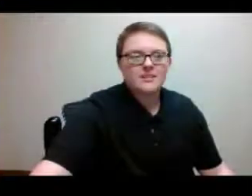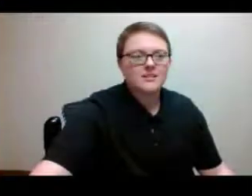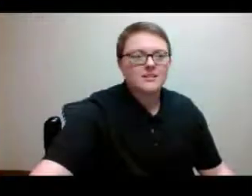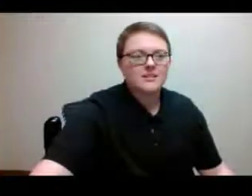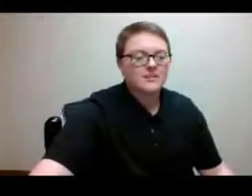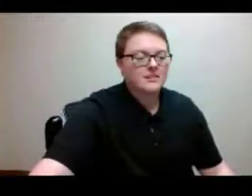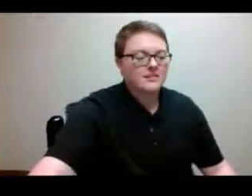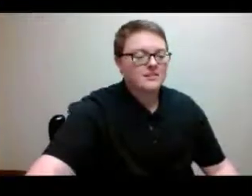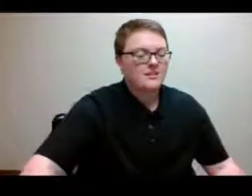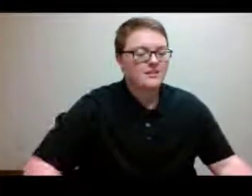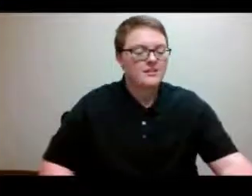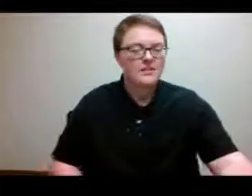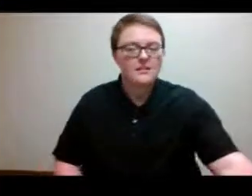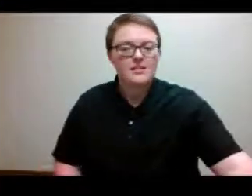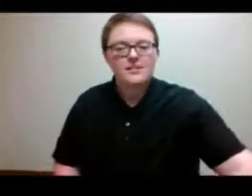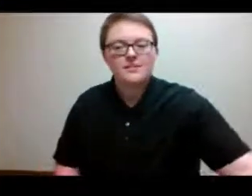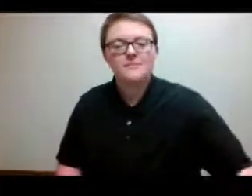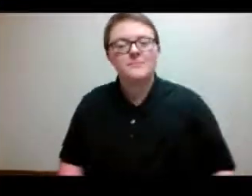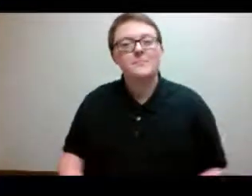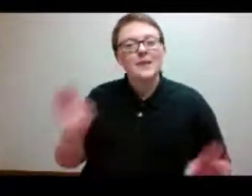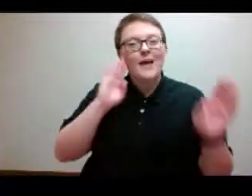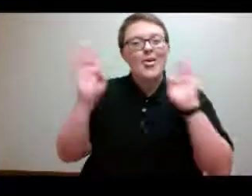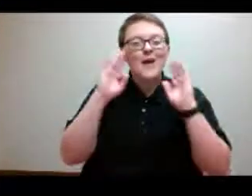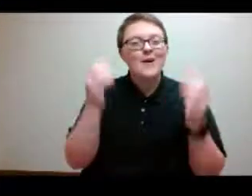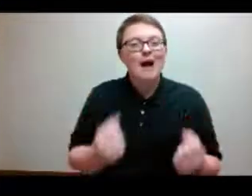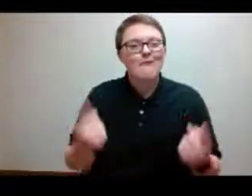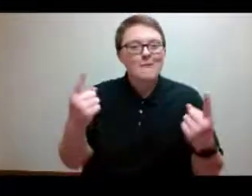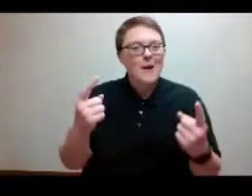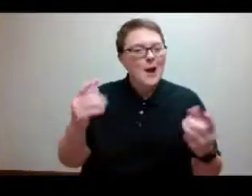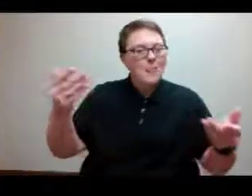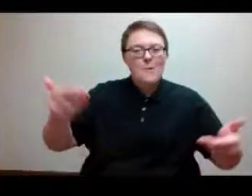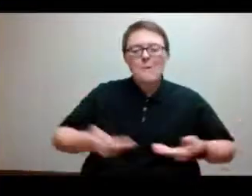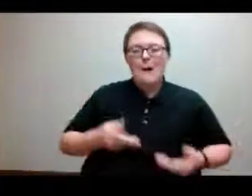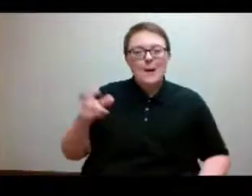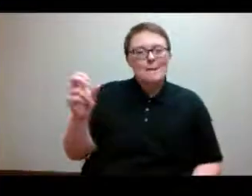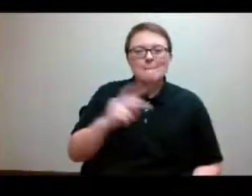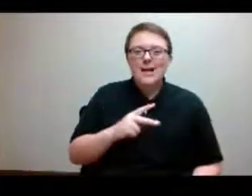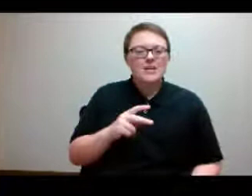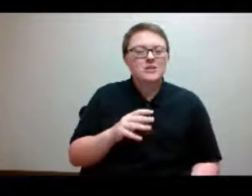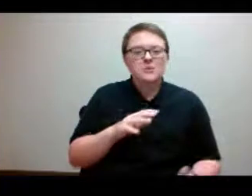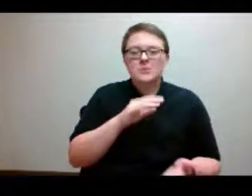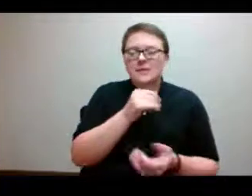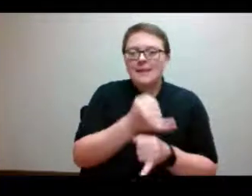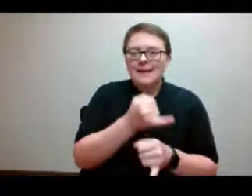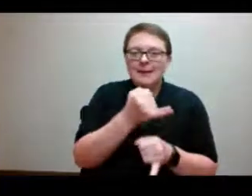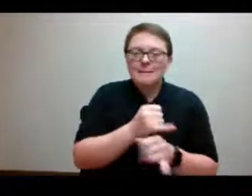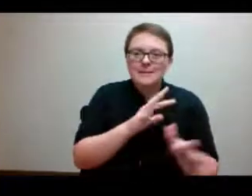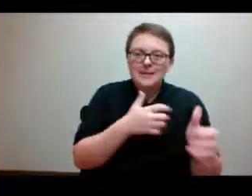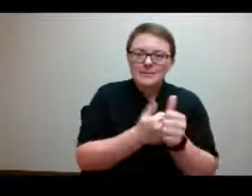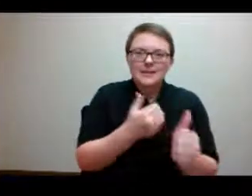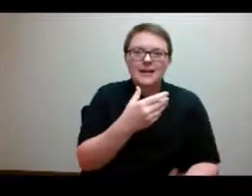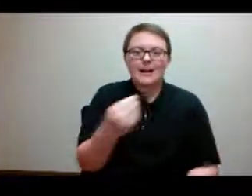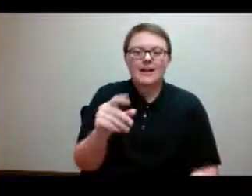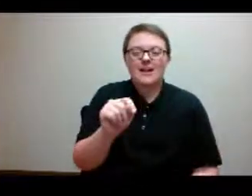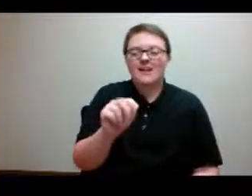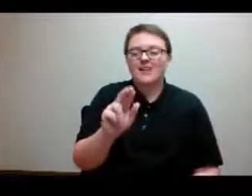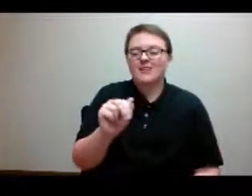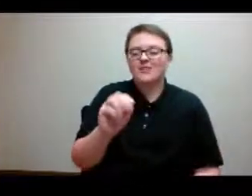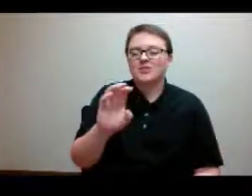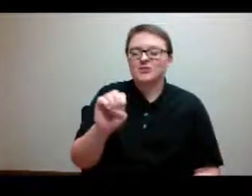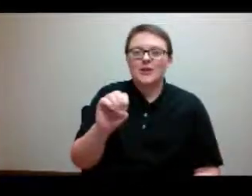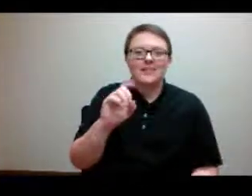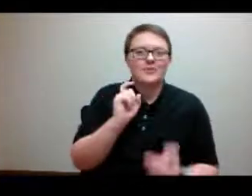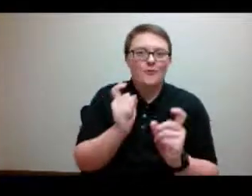Hello, everyone, and welcome back to Campus Updates and the Trace Awards. This is